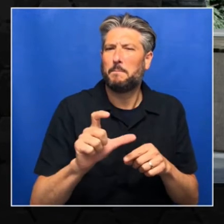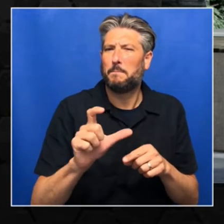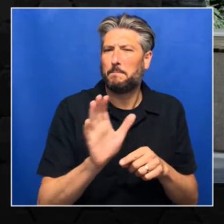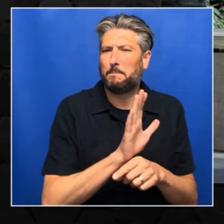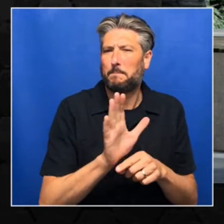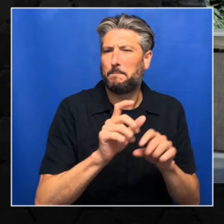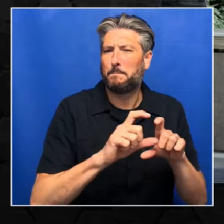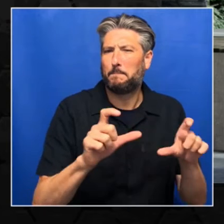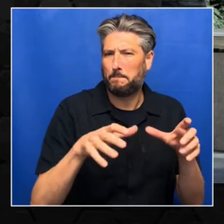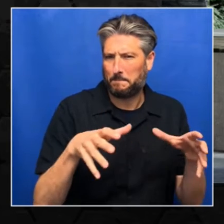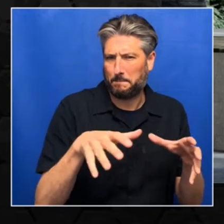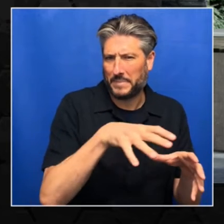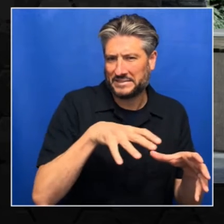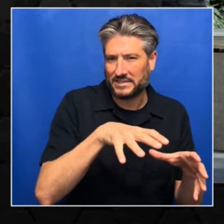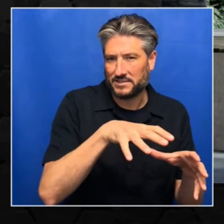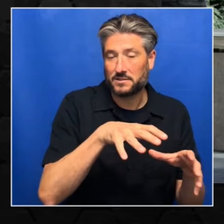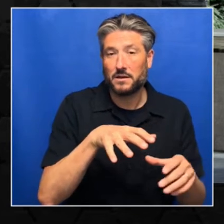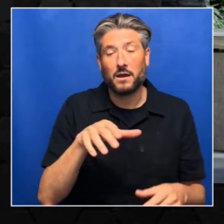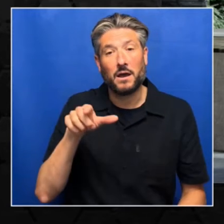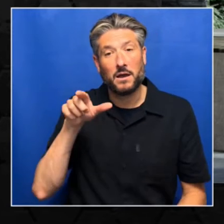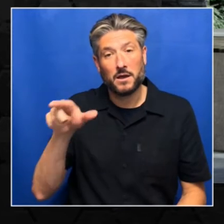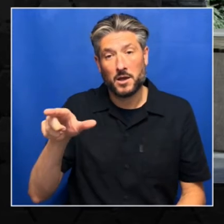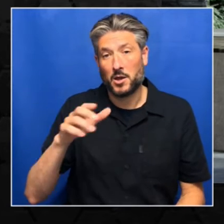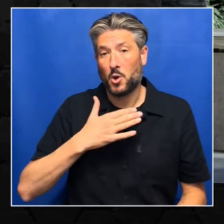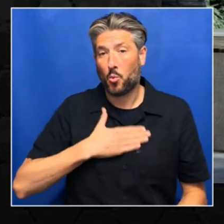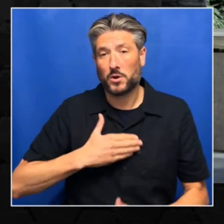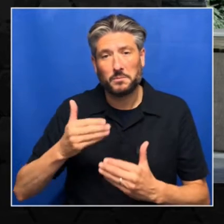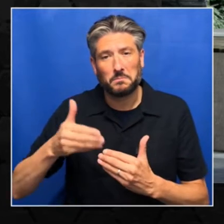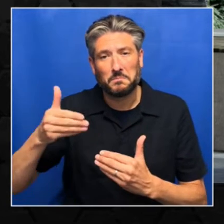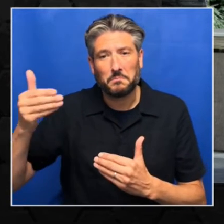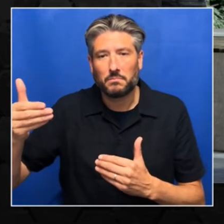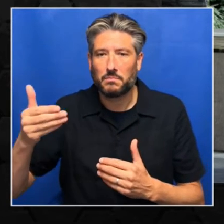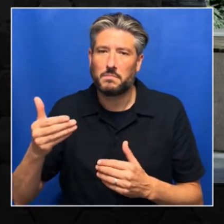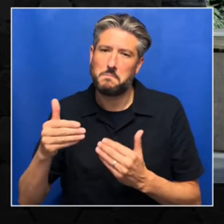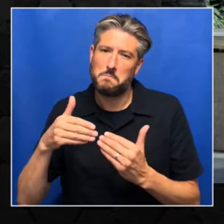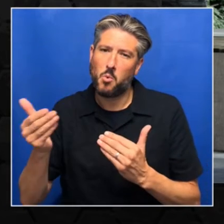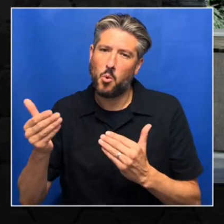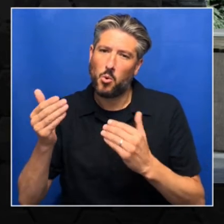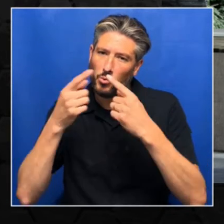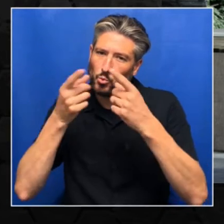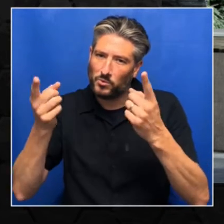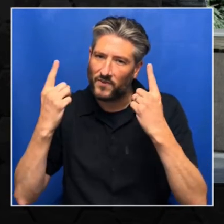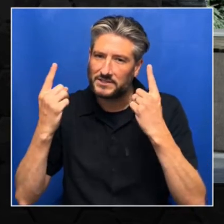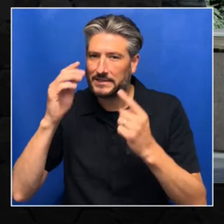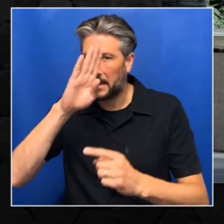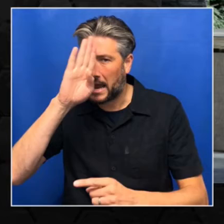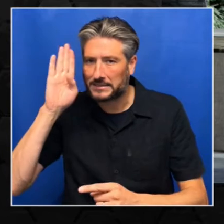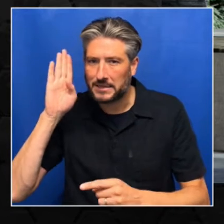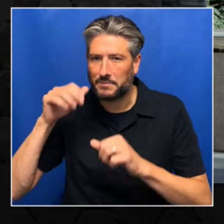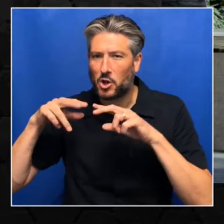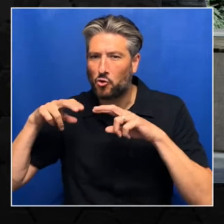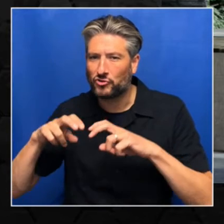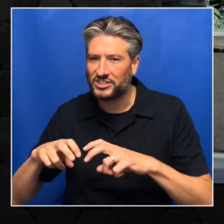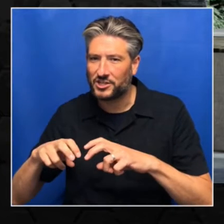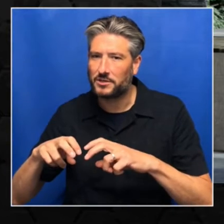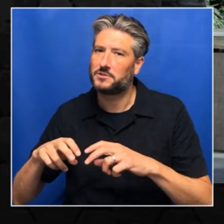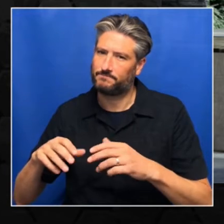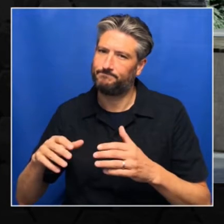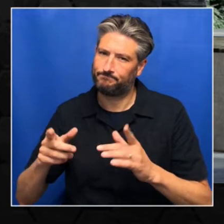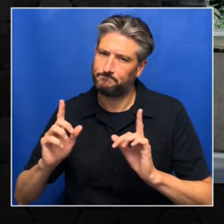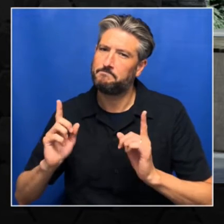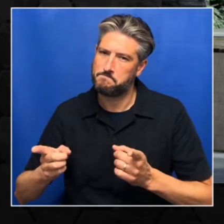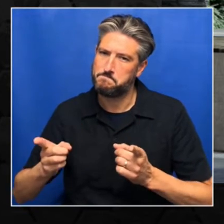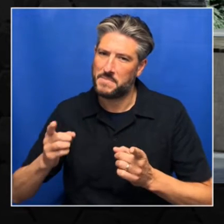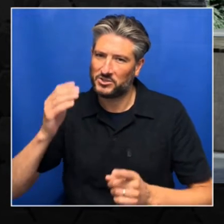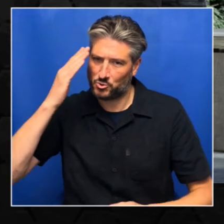inside, then you will need to learn the theory behind it. I mean, that's pretty much from my experience.